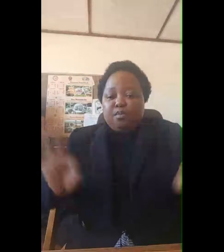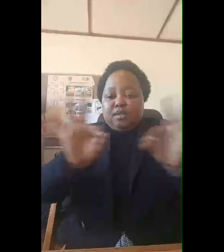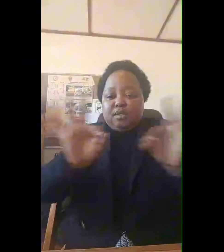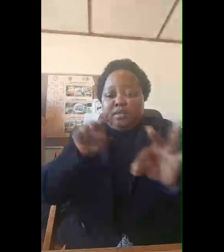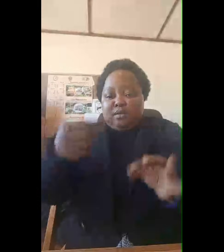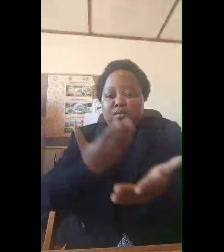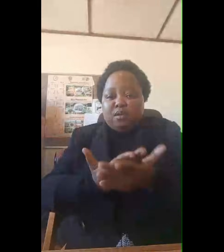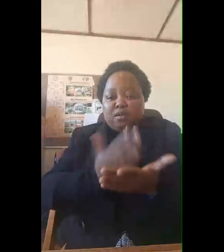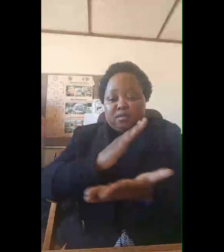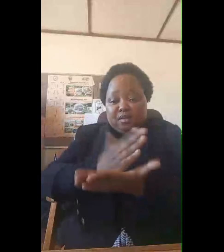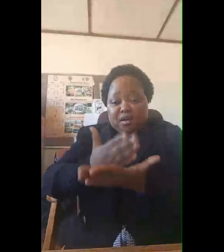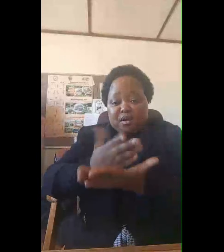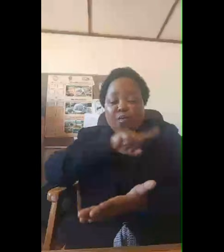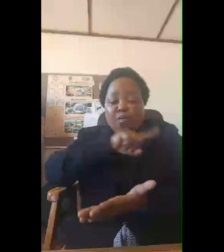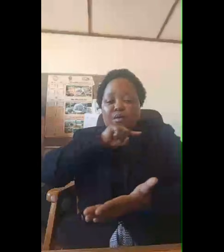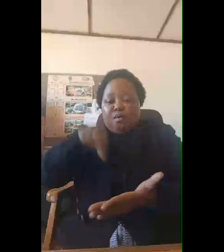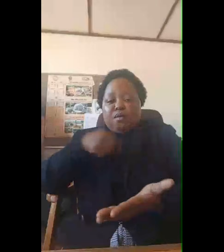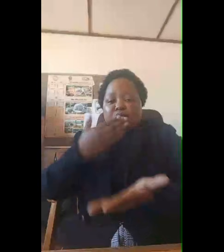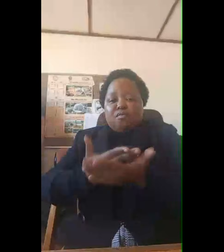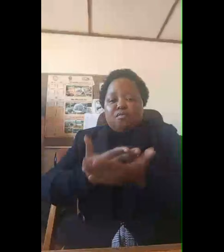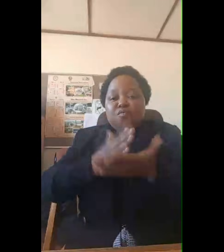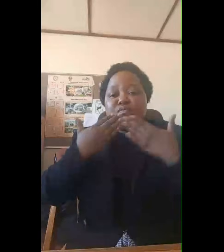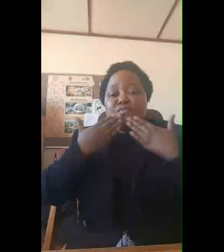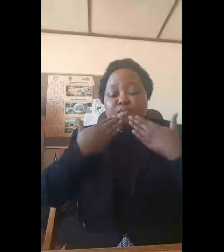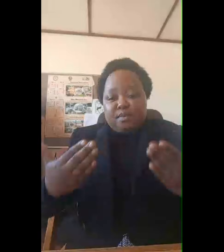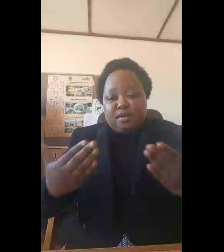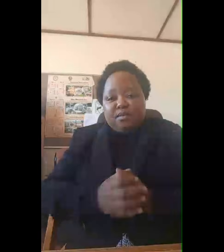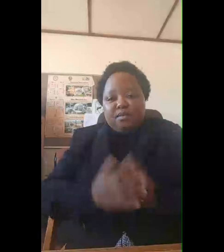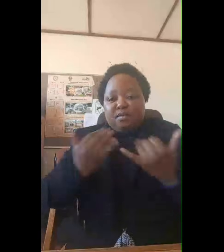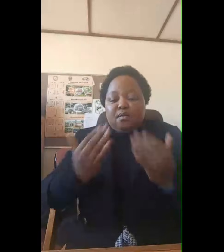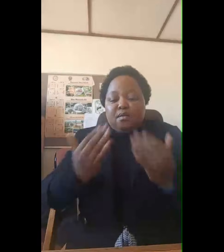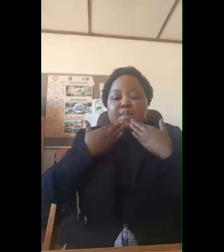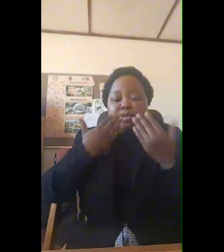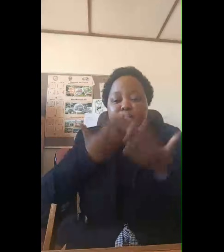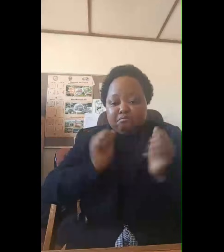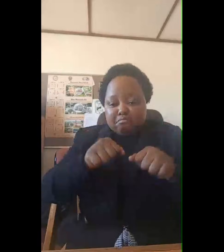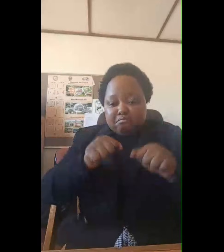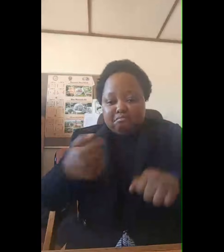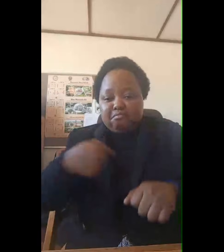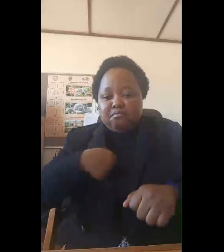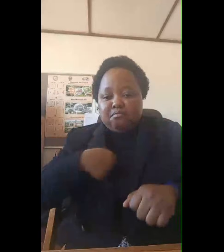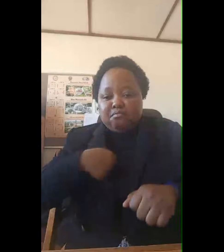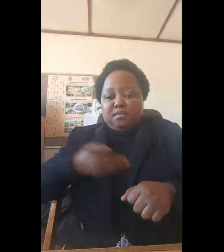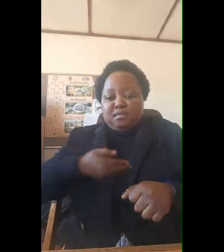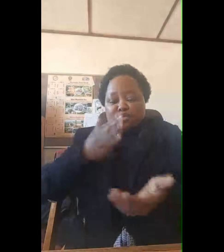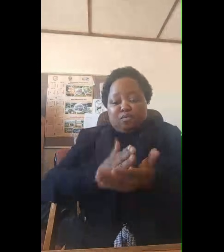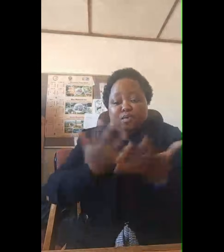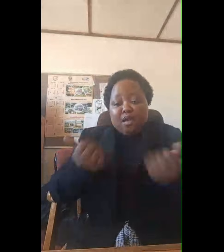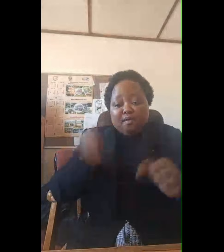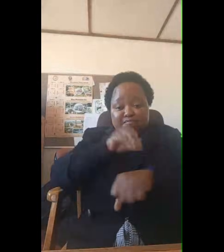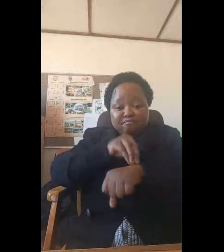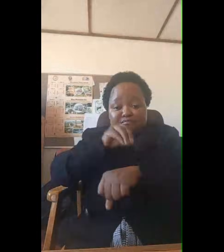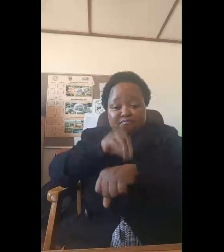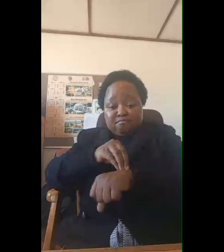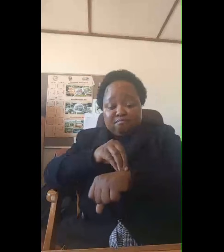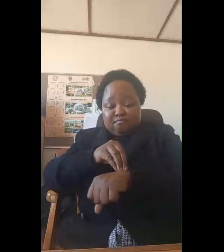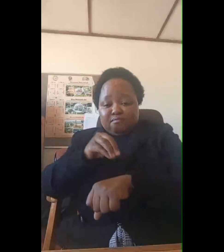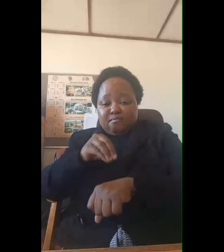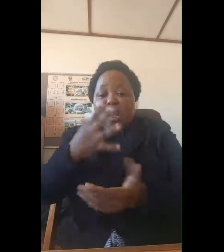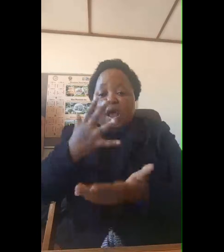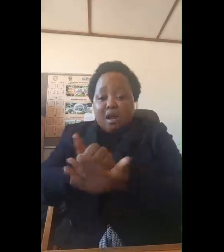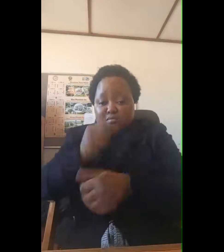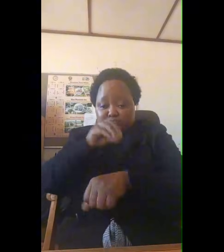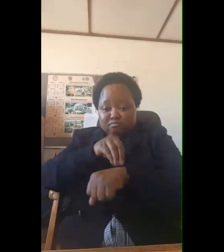our appreciation. Allow me, Ndade Speaker, to say I have this opportunity, I take this